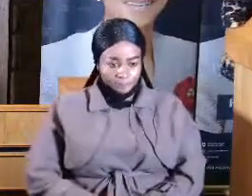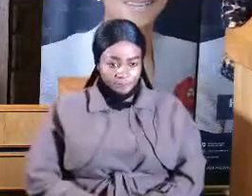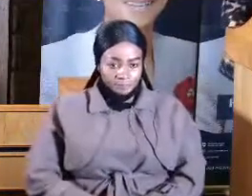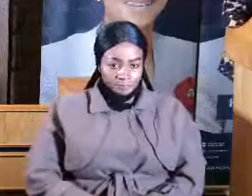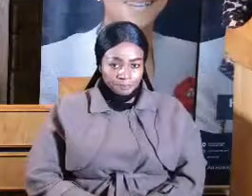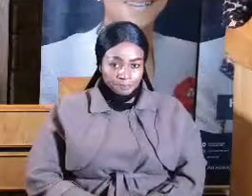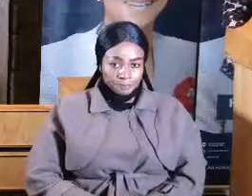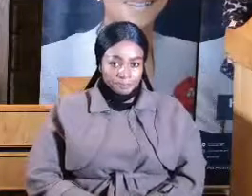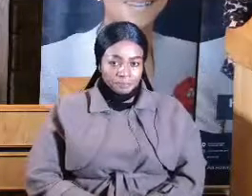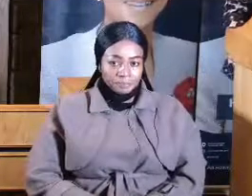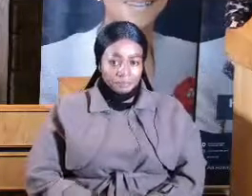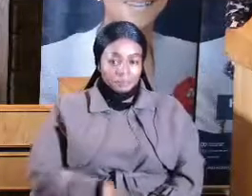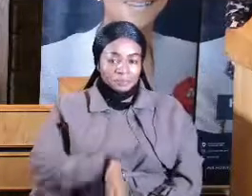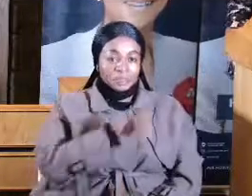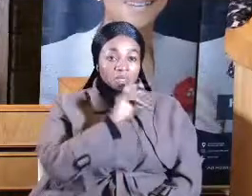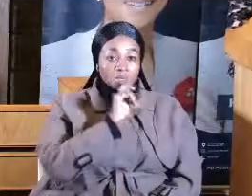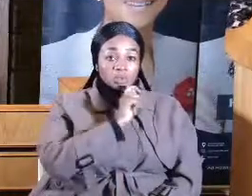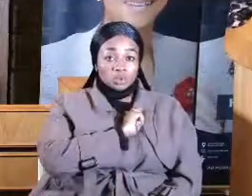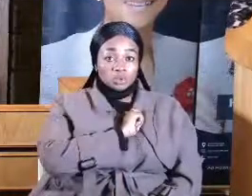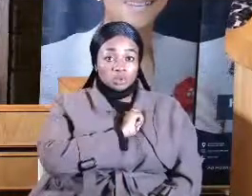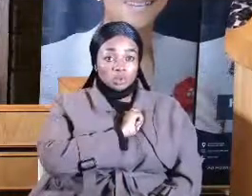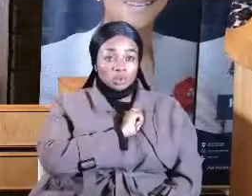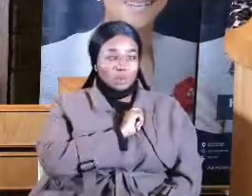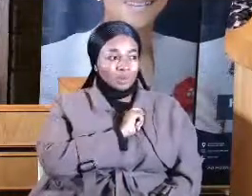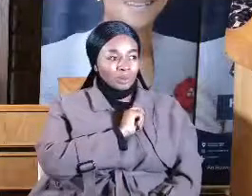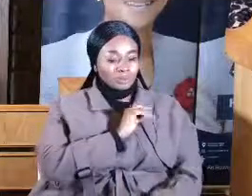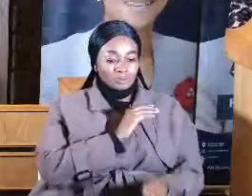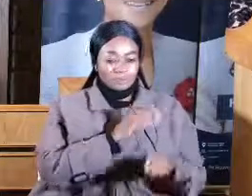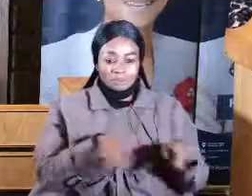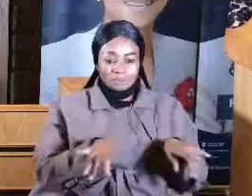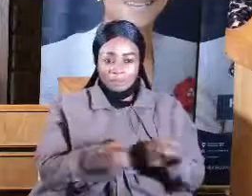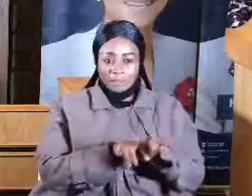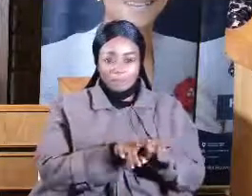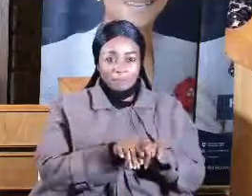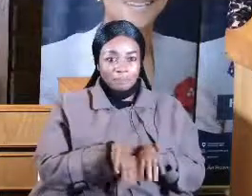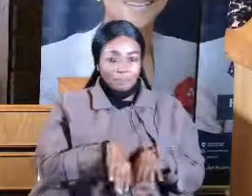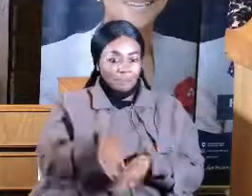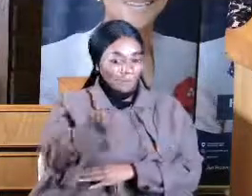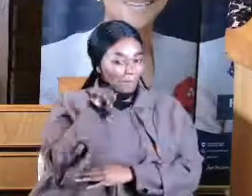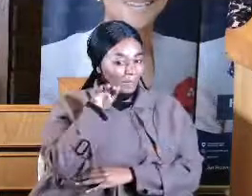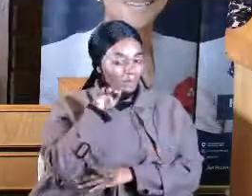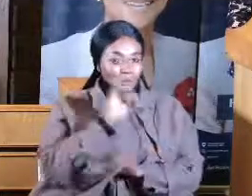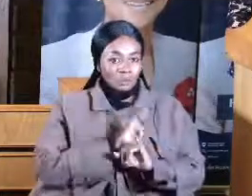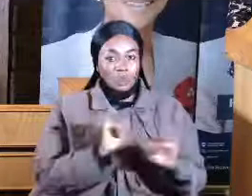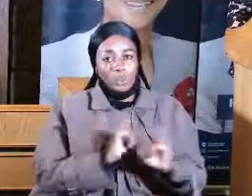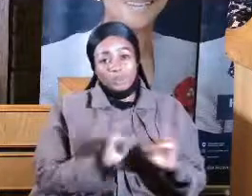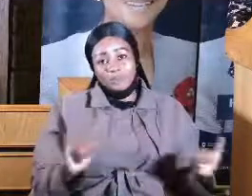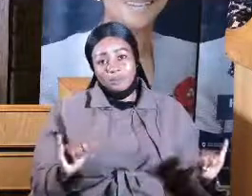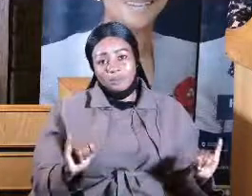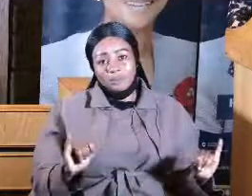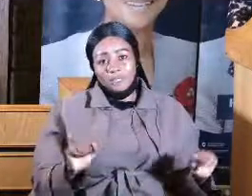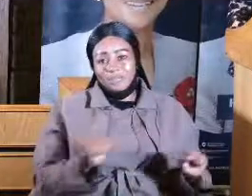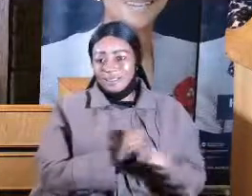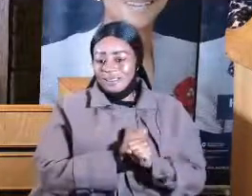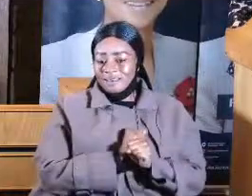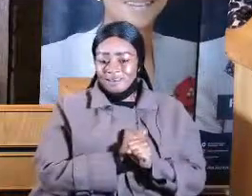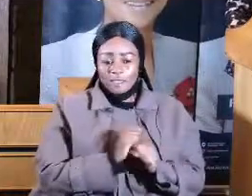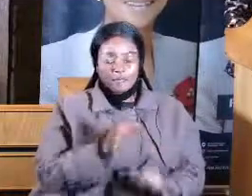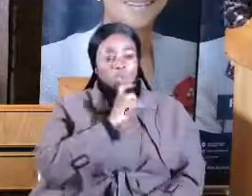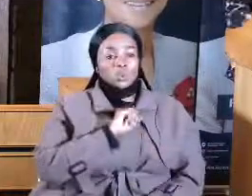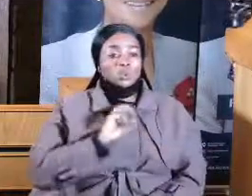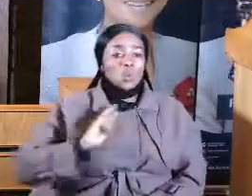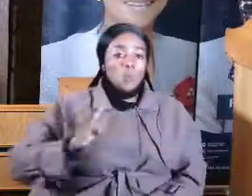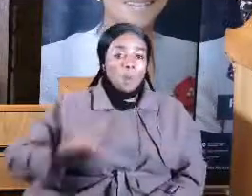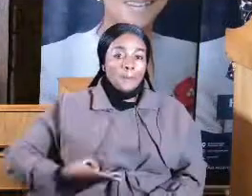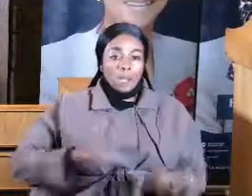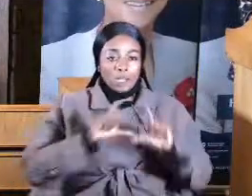And I must say, private sectors, it's worse, like the banks. They don't use law firms that are women-owned. They prefer